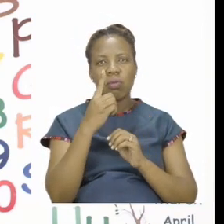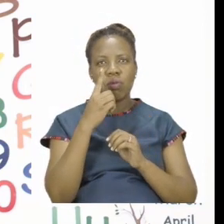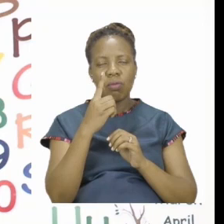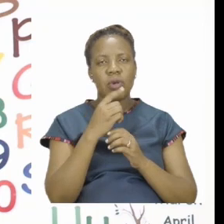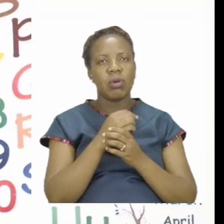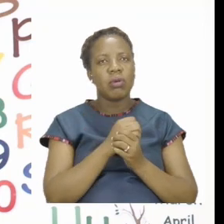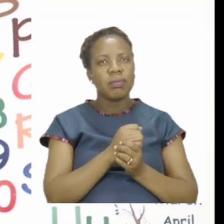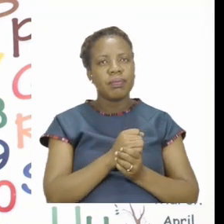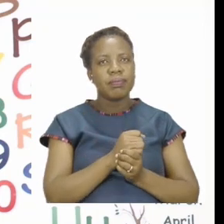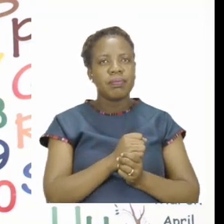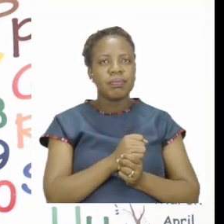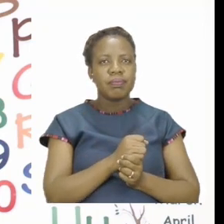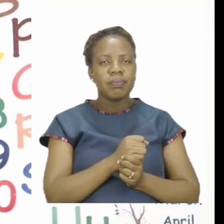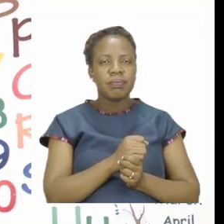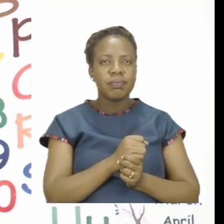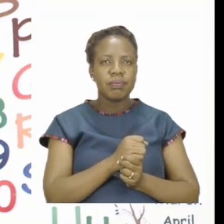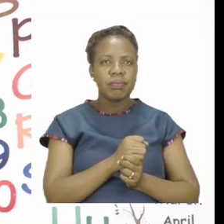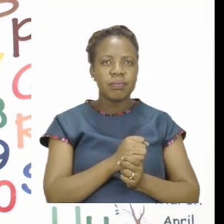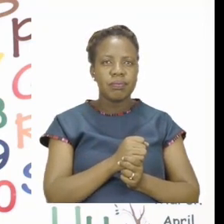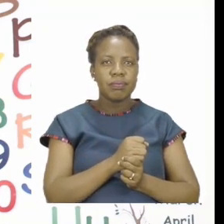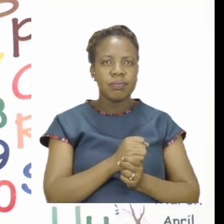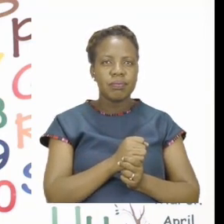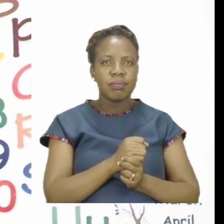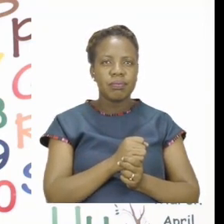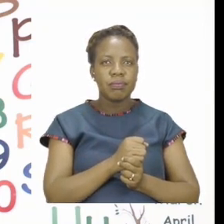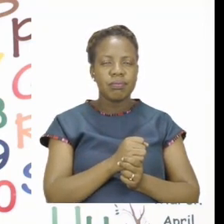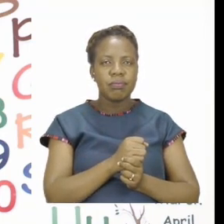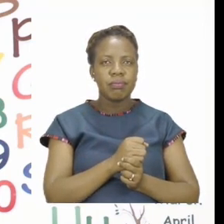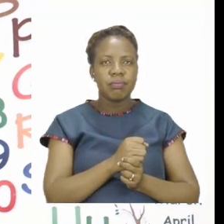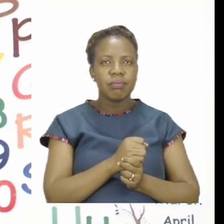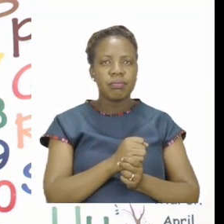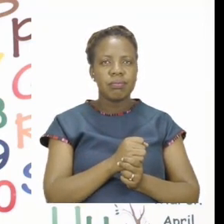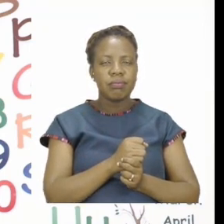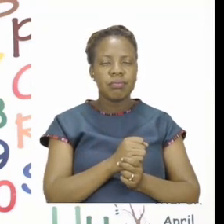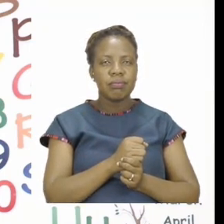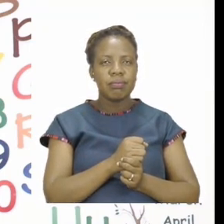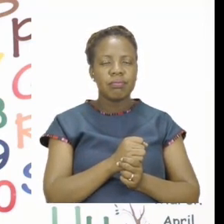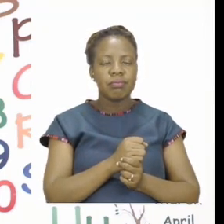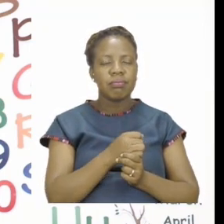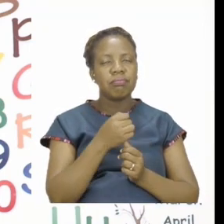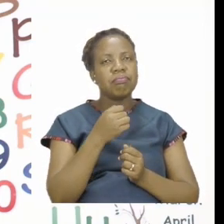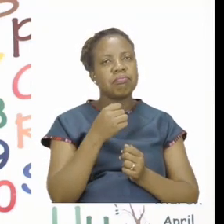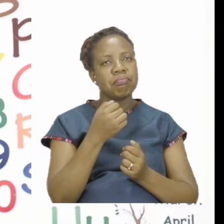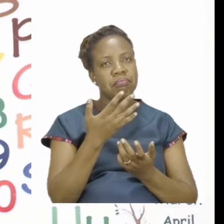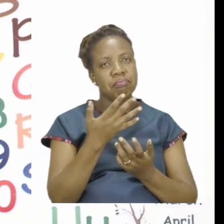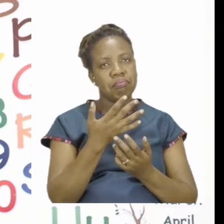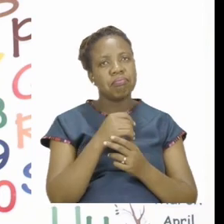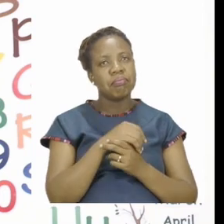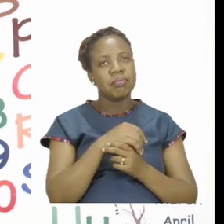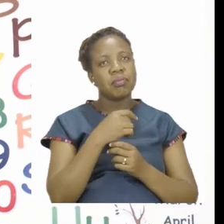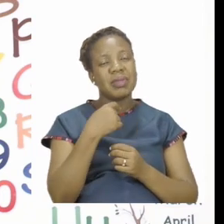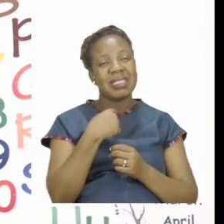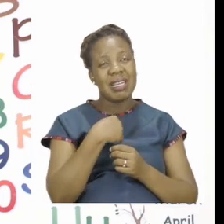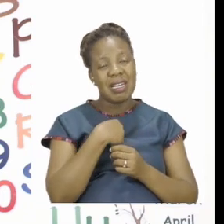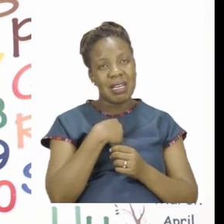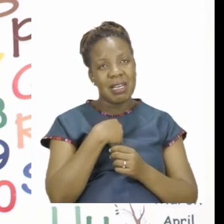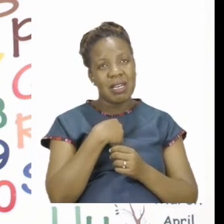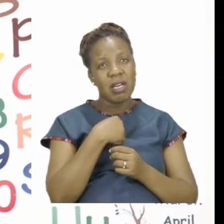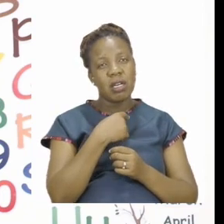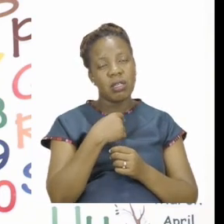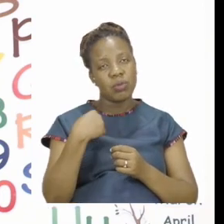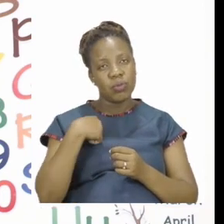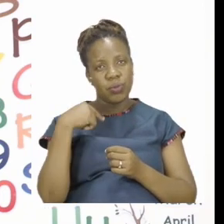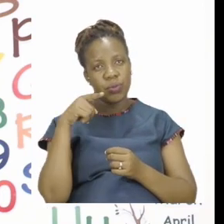will change it. There is no doubling, so it becomes ing. He